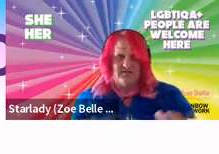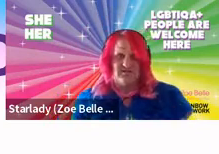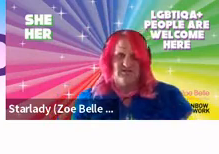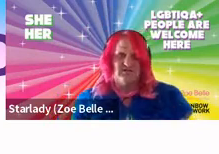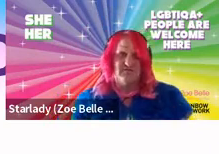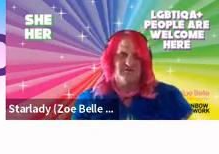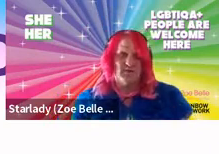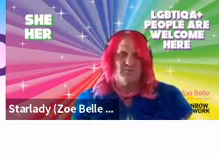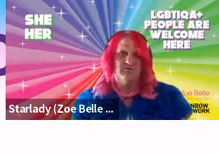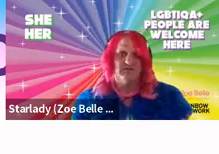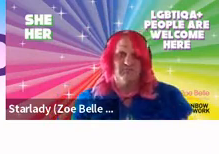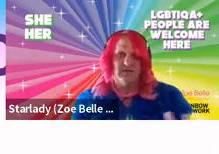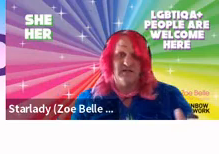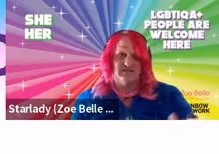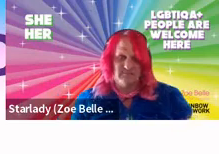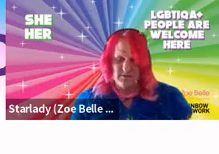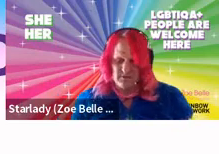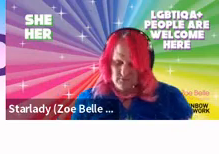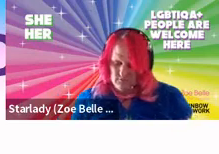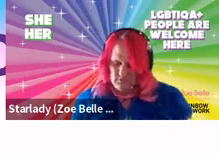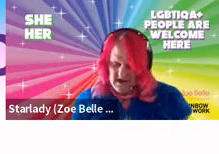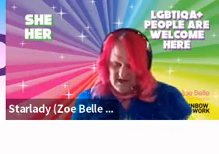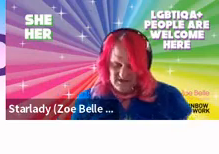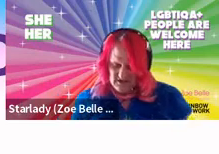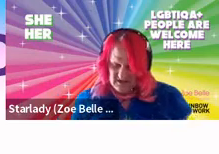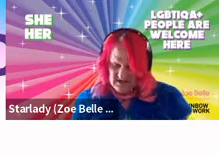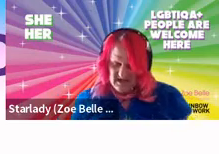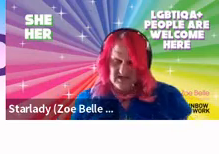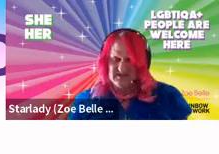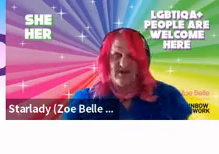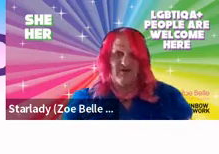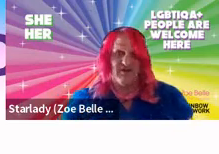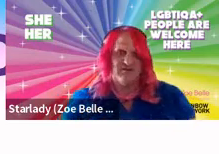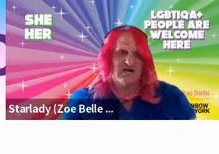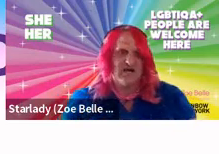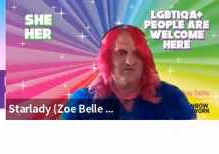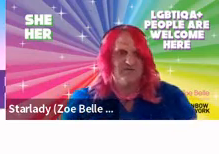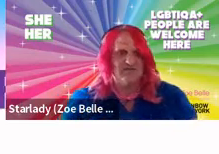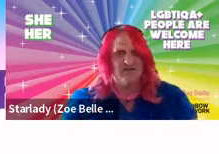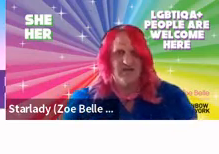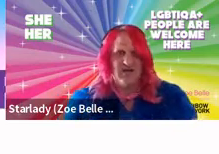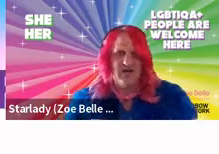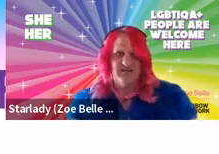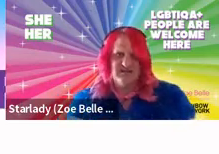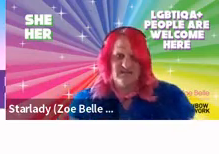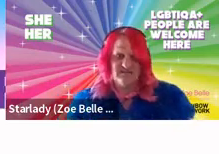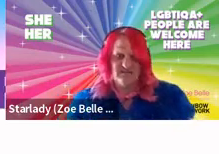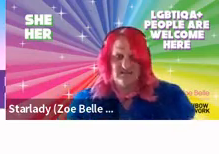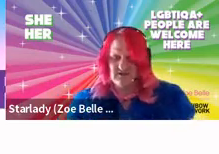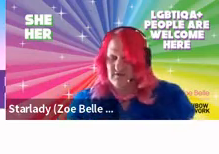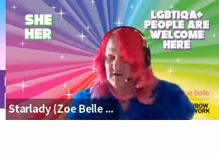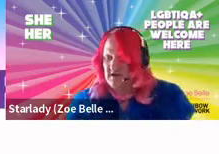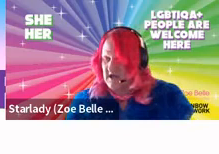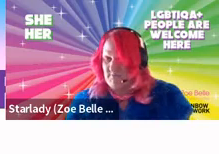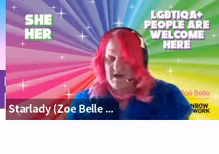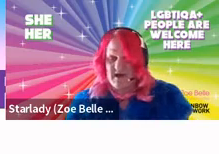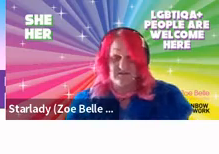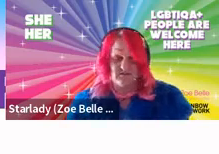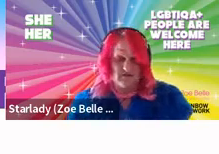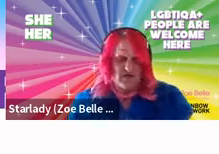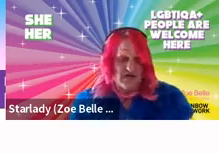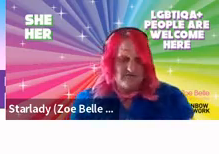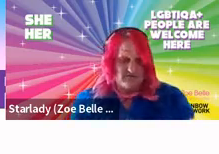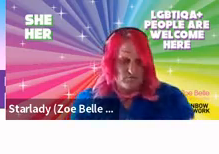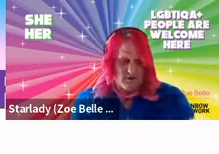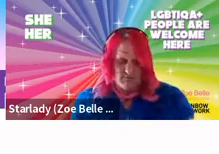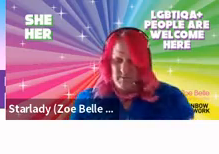pressure, trans and gender diverse people, to meet typical gender stereotypes. And this has a significant